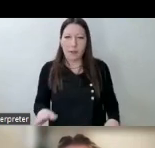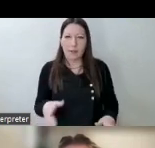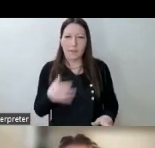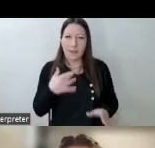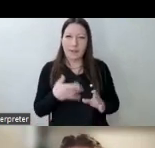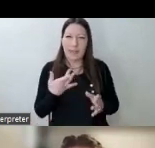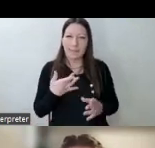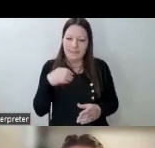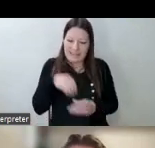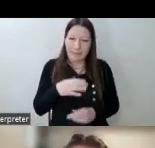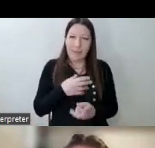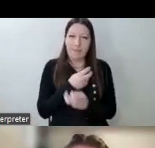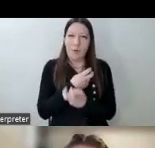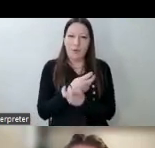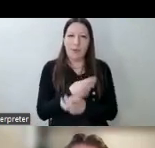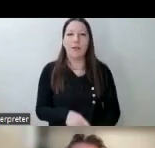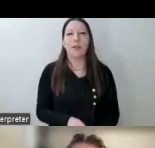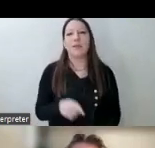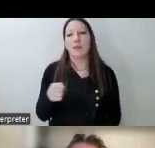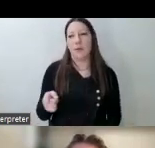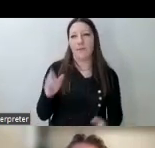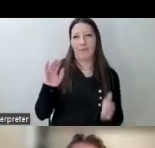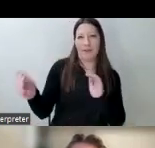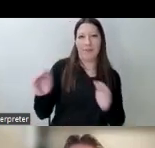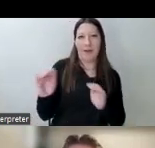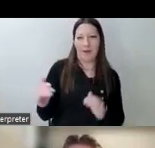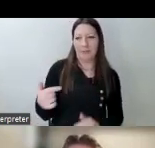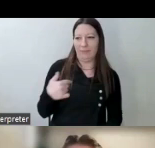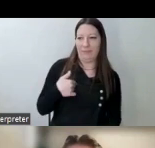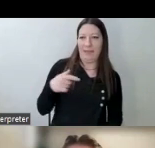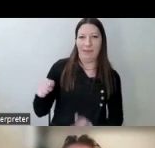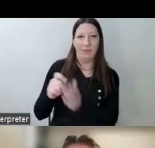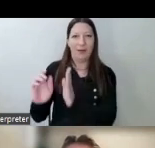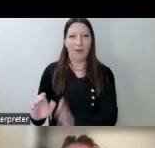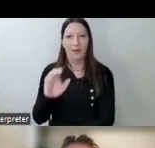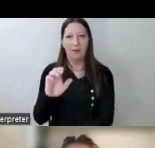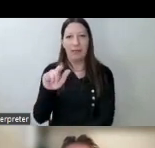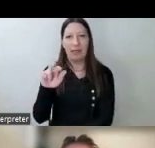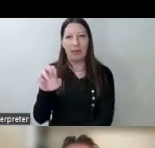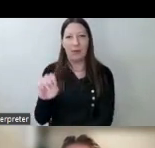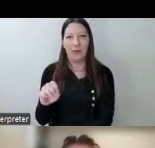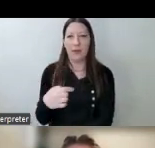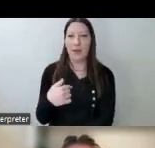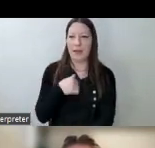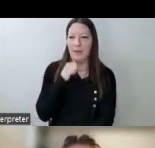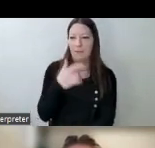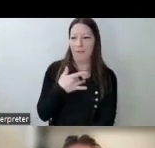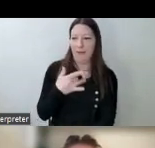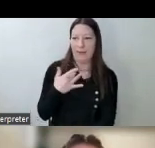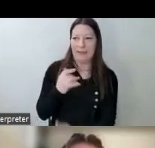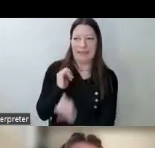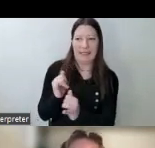that I feel exiled like Claire does, but in thinking through my connection to this place, there are emerging